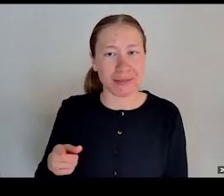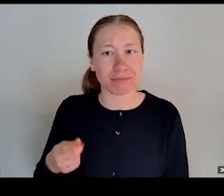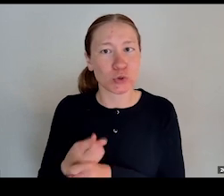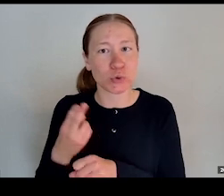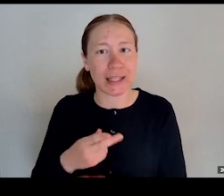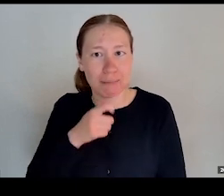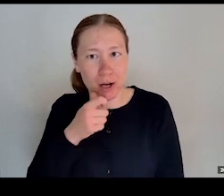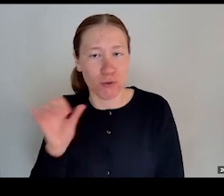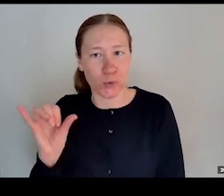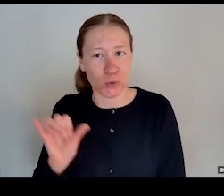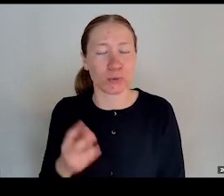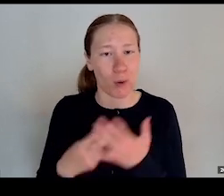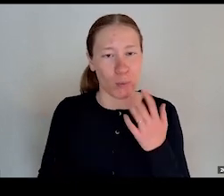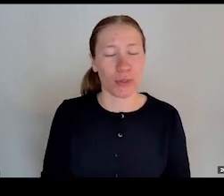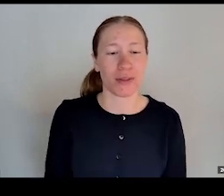participating remotely.